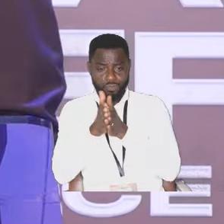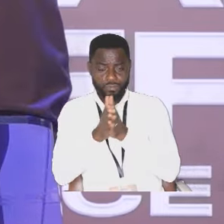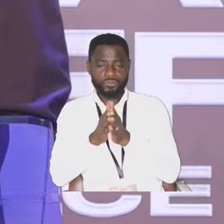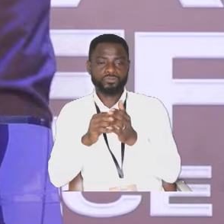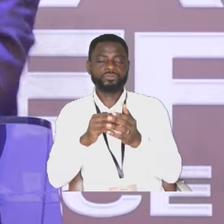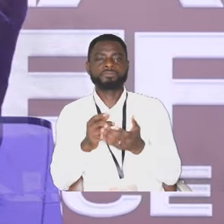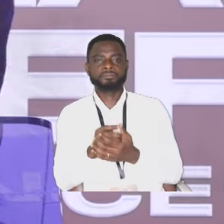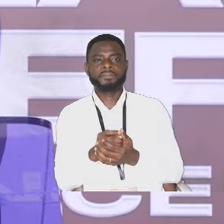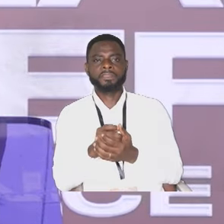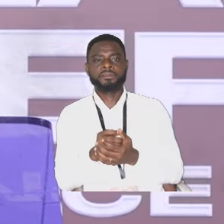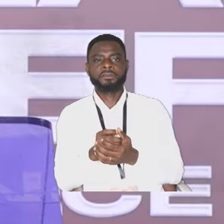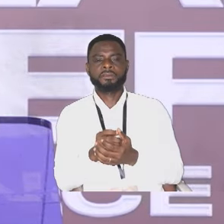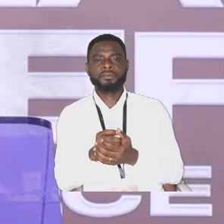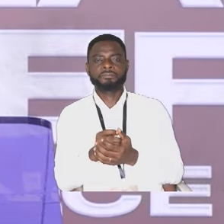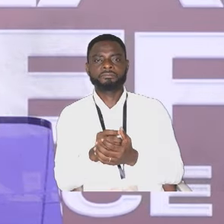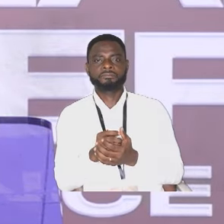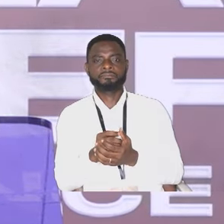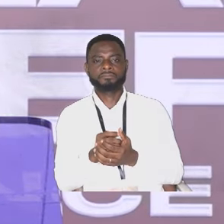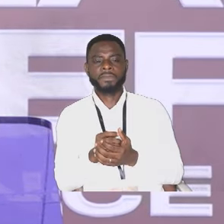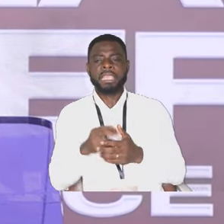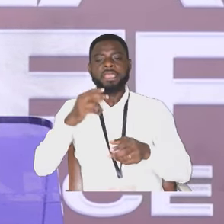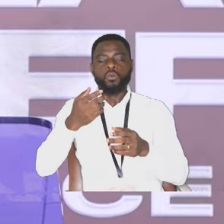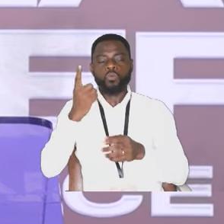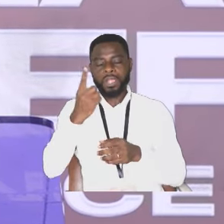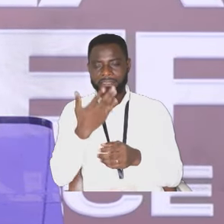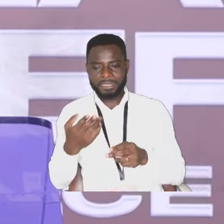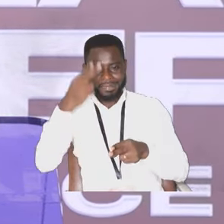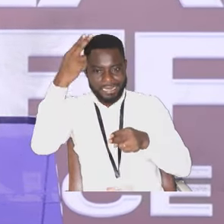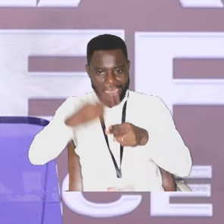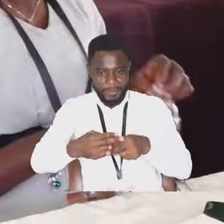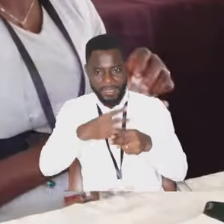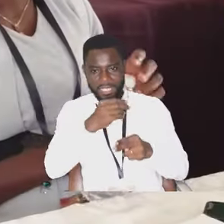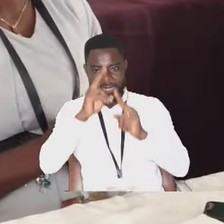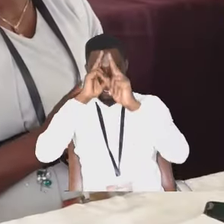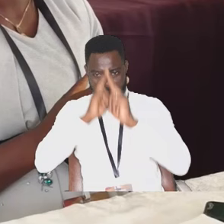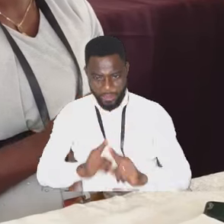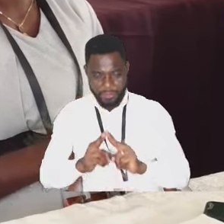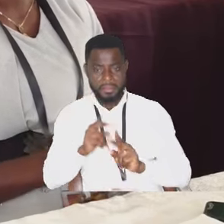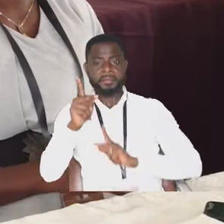I want to say is that naming and honoring people who do good.